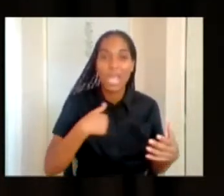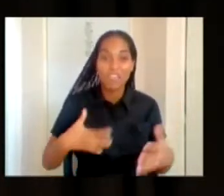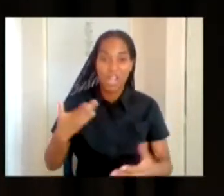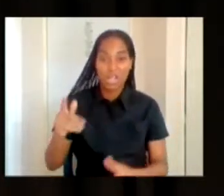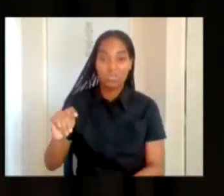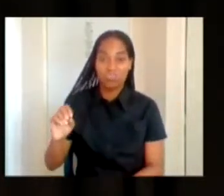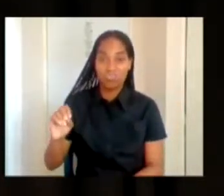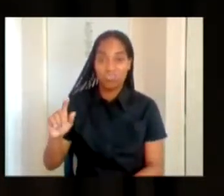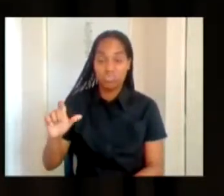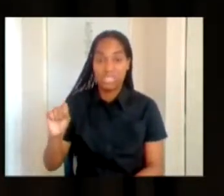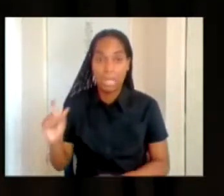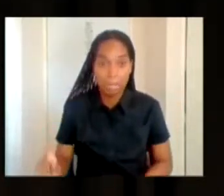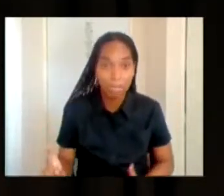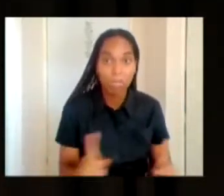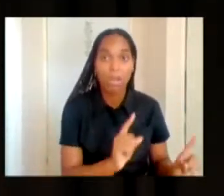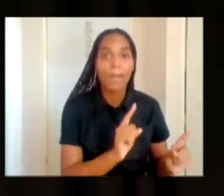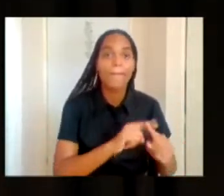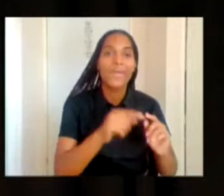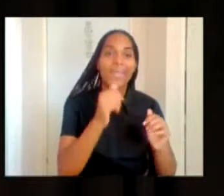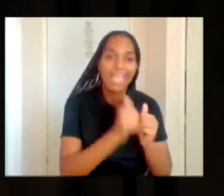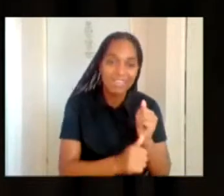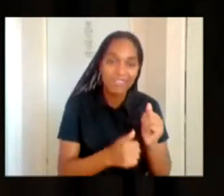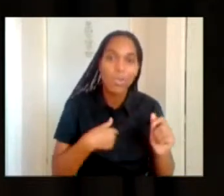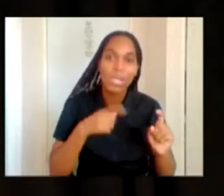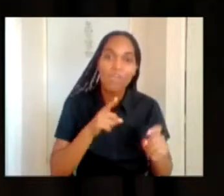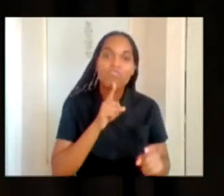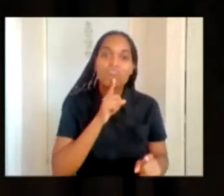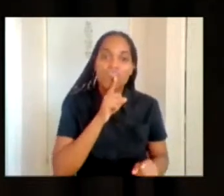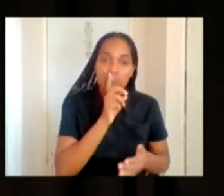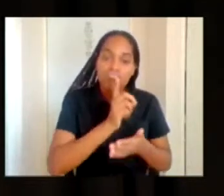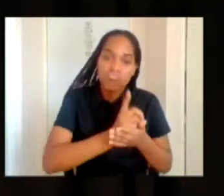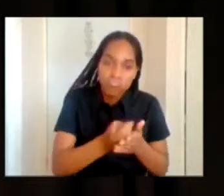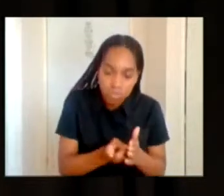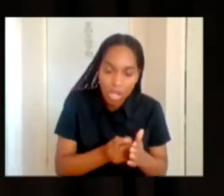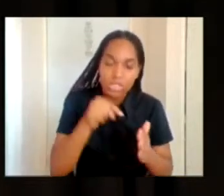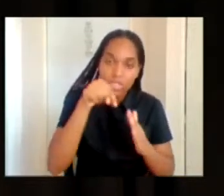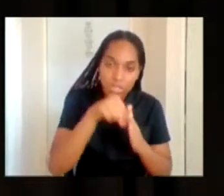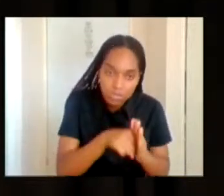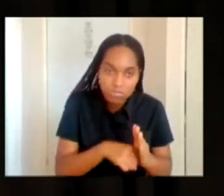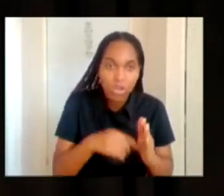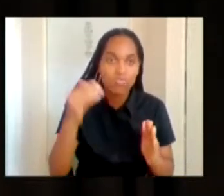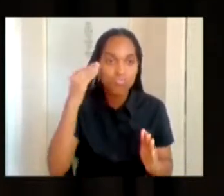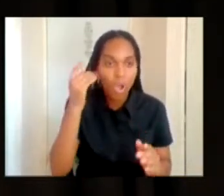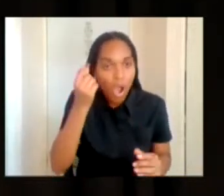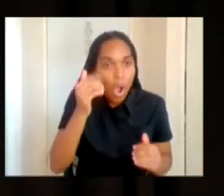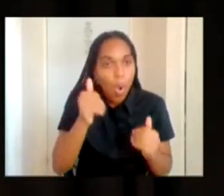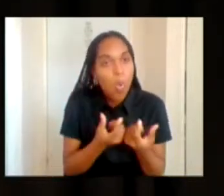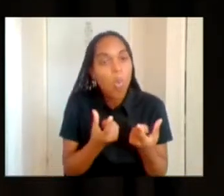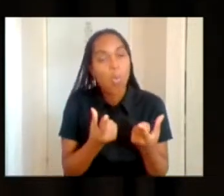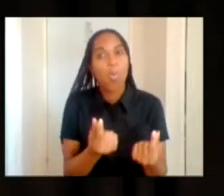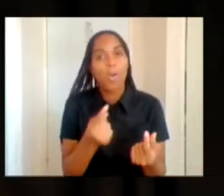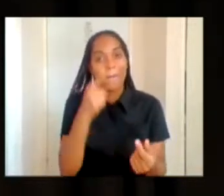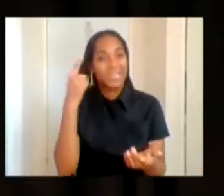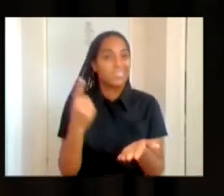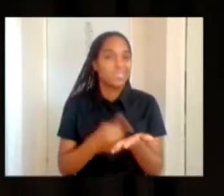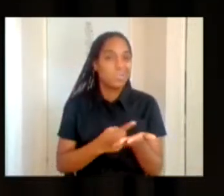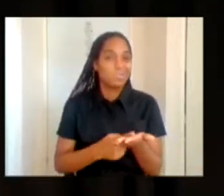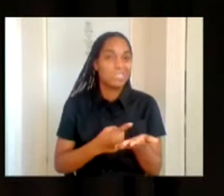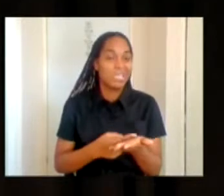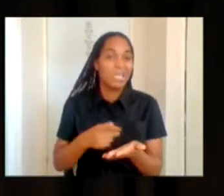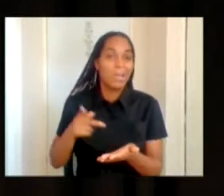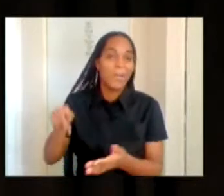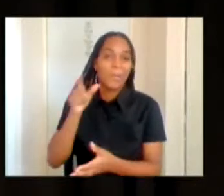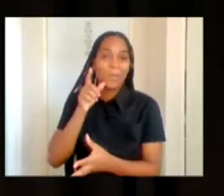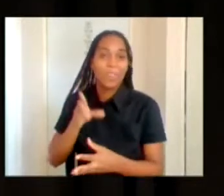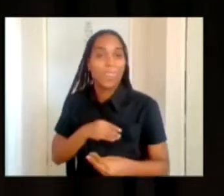bear, but every one of them we have to really design and try to understand how you're going to do it, because sometimes the consumption model is completely different.